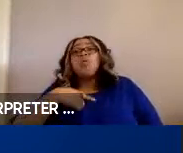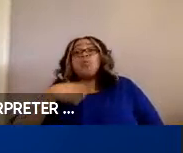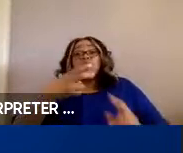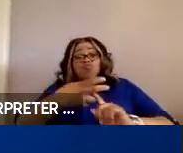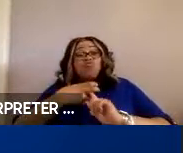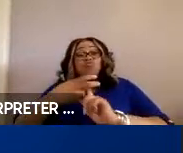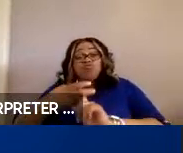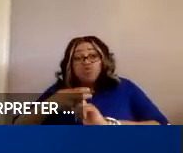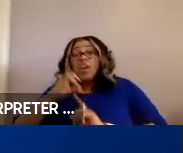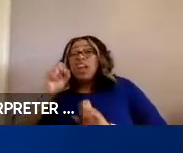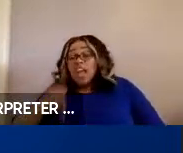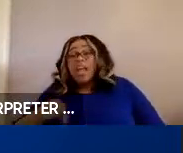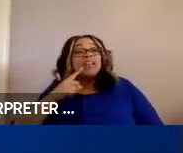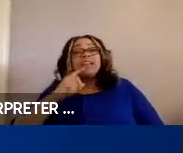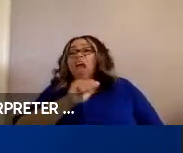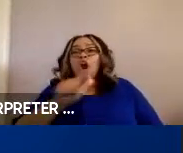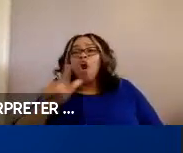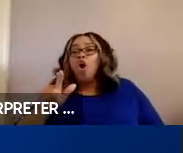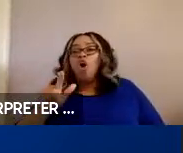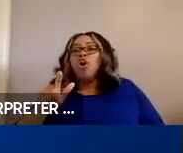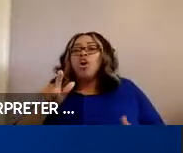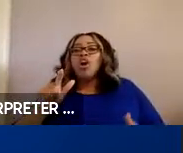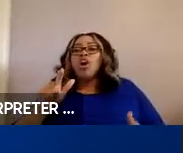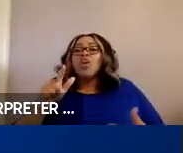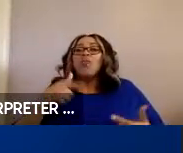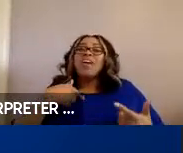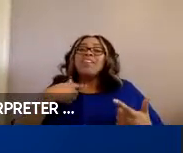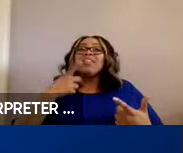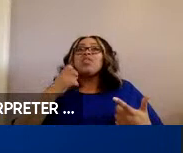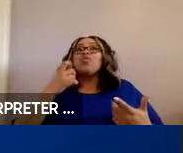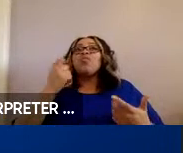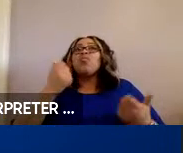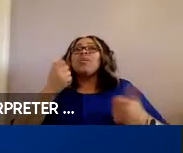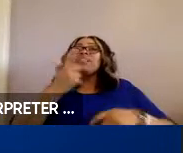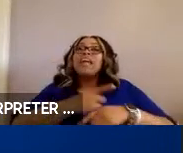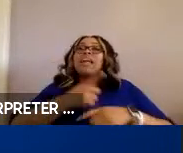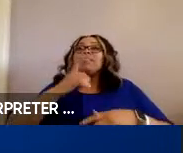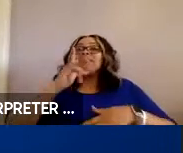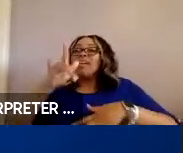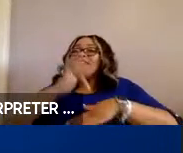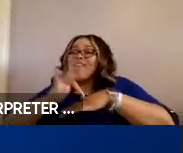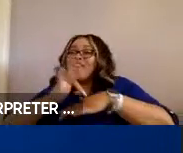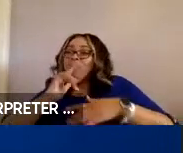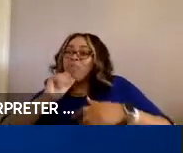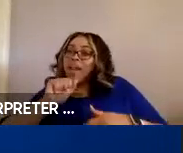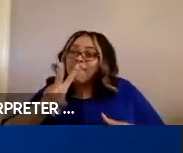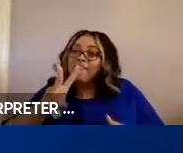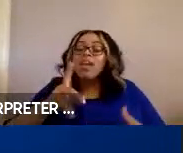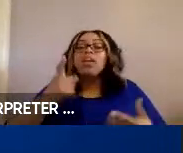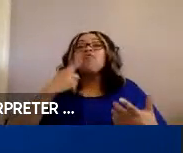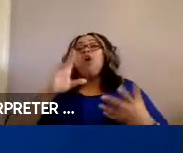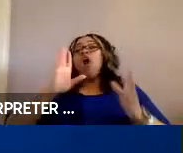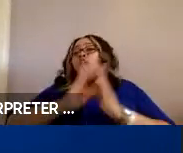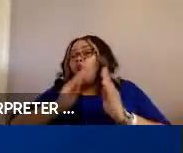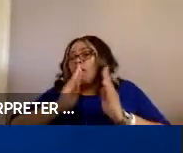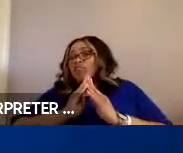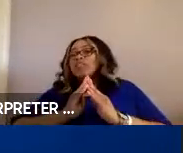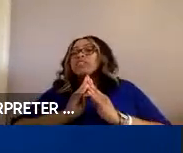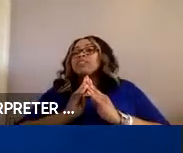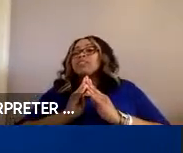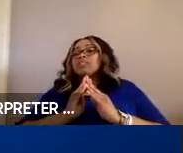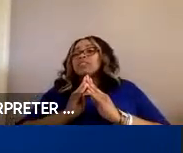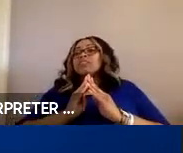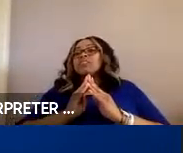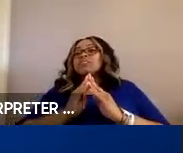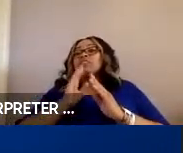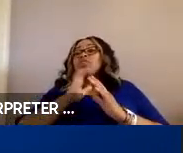recruiting. And not everybody, we had to do it the days the vehicle was there for it was there for a conference. So a